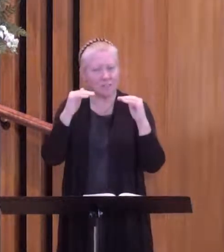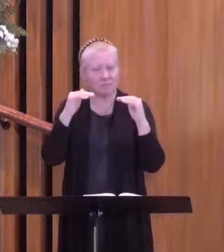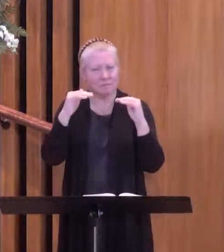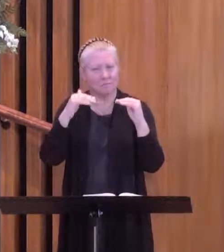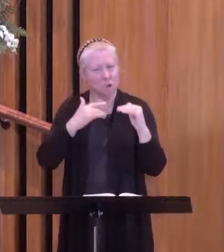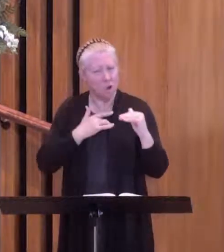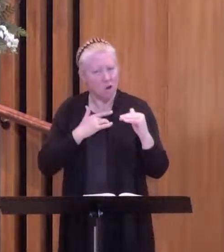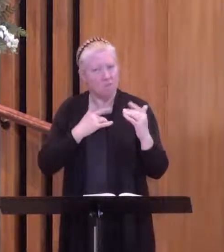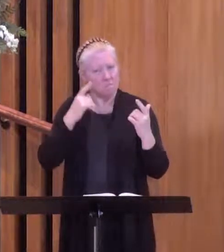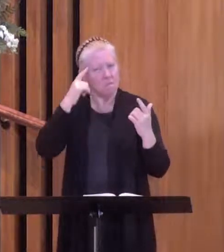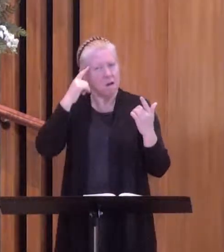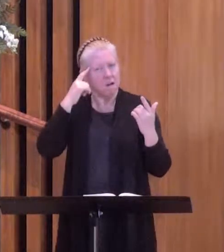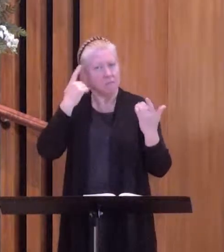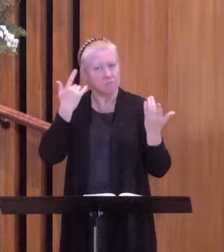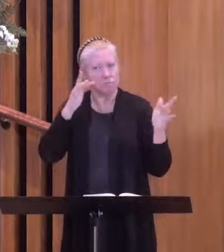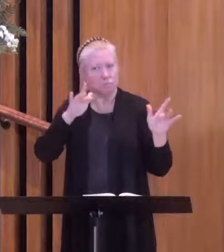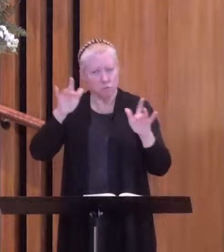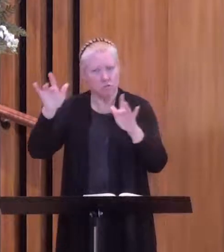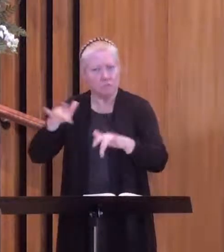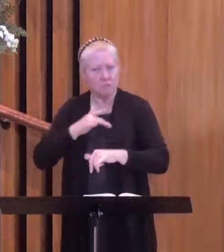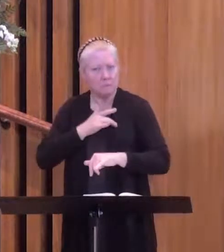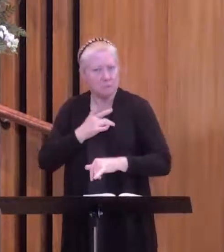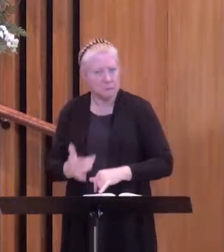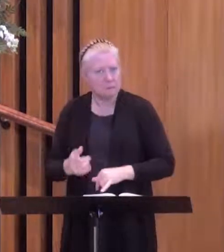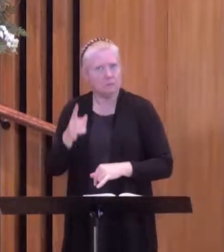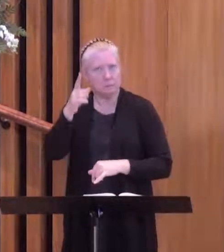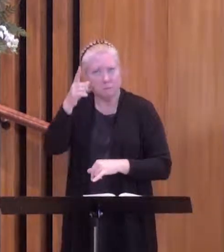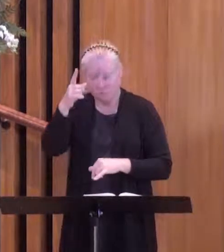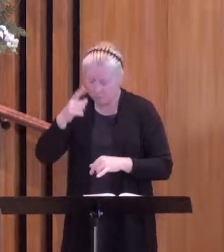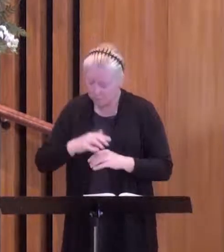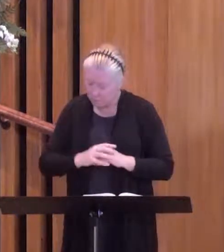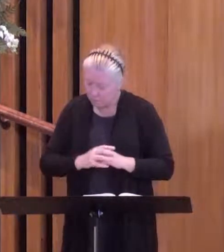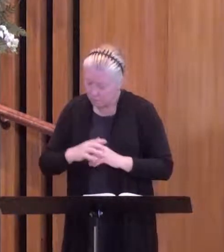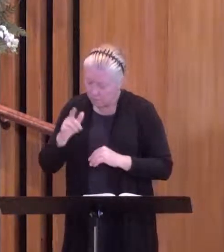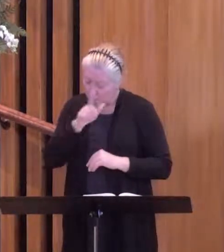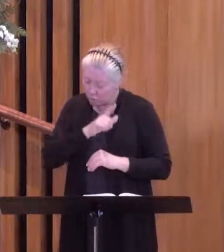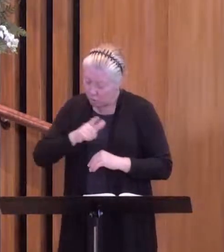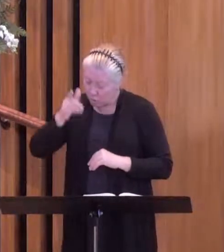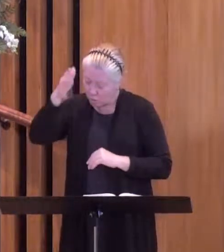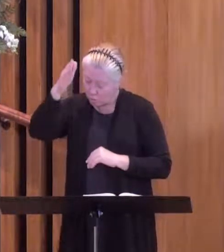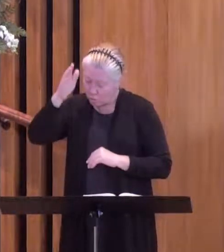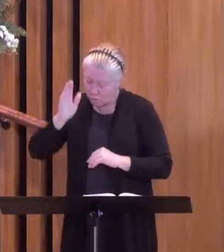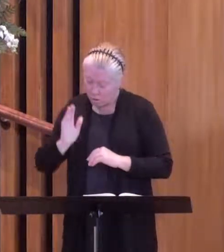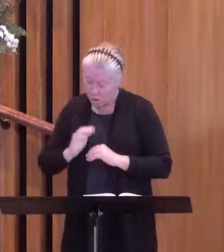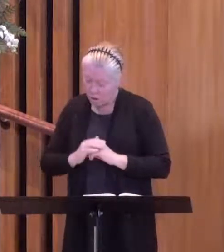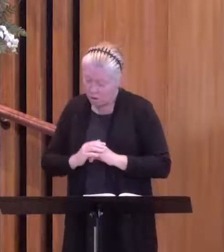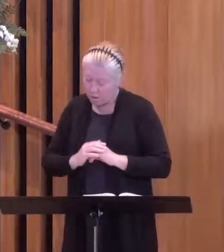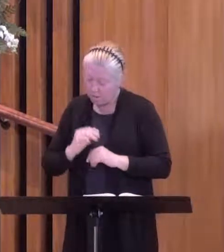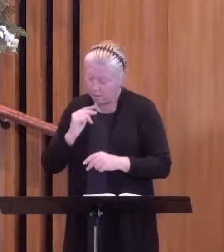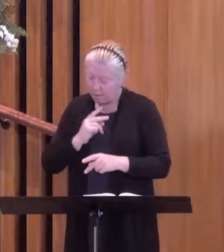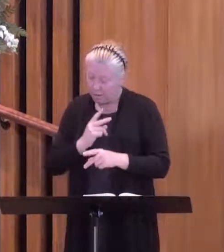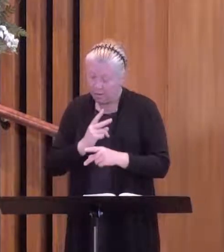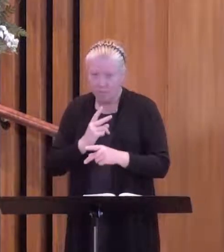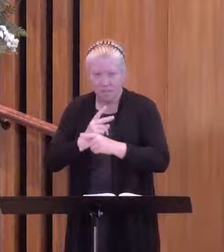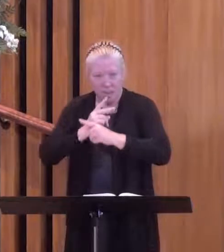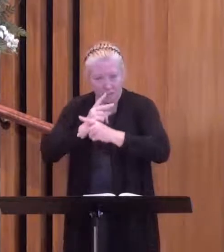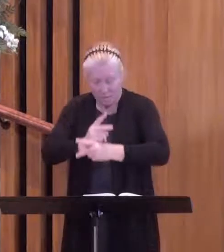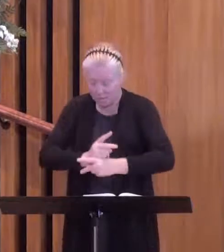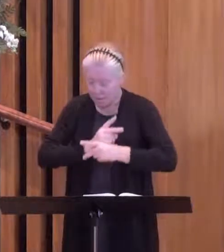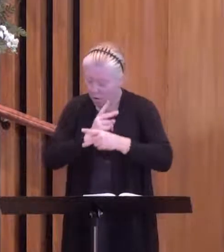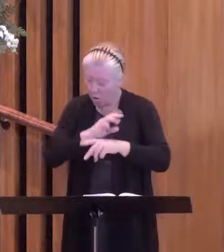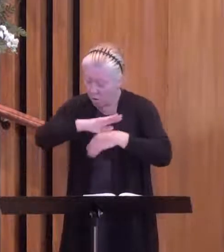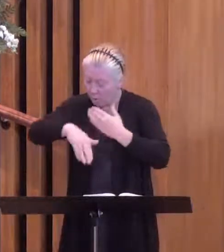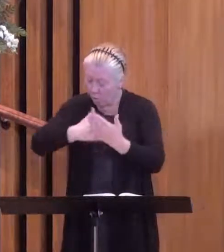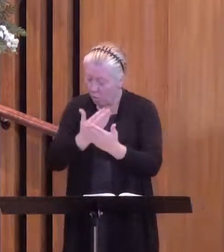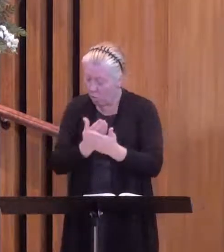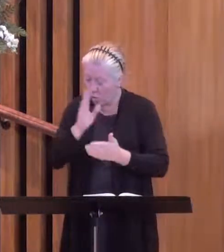merciful. The Lord keeps the little ones. I was brought low and he saved